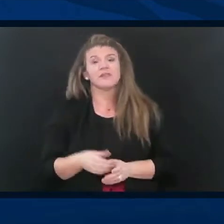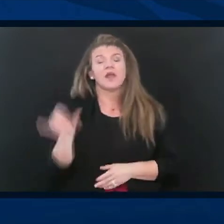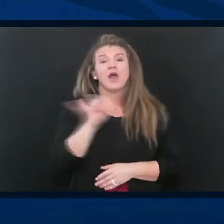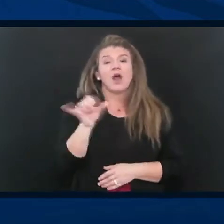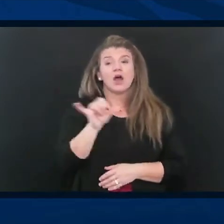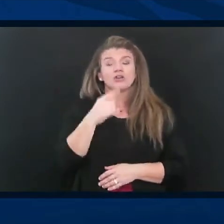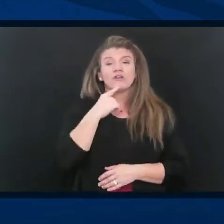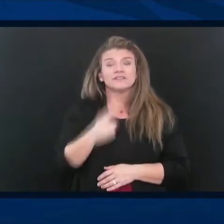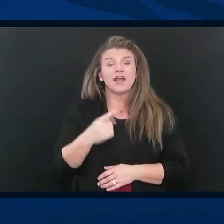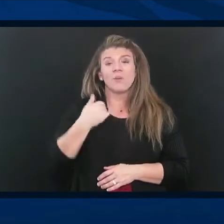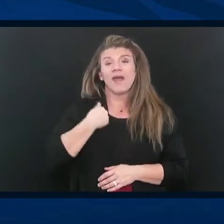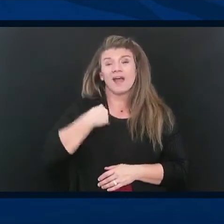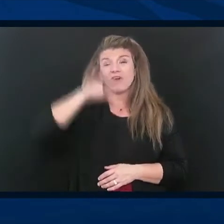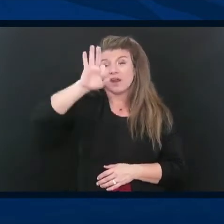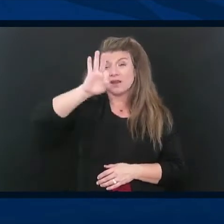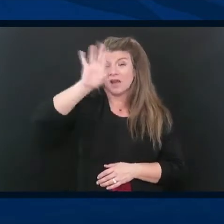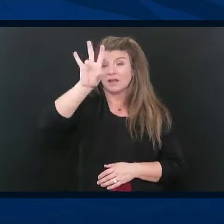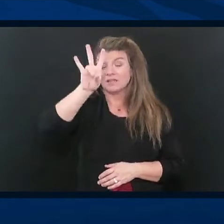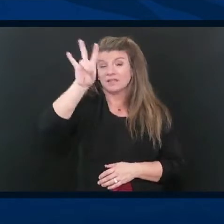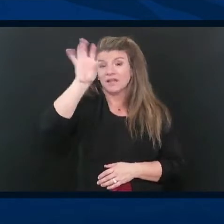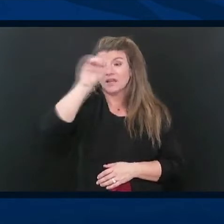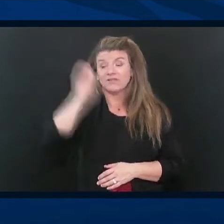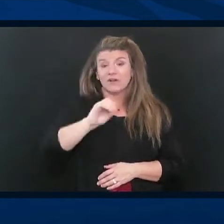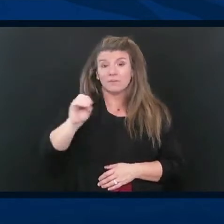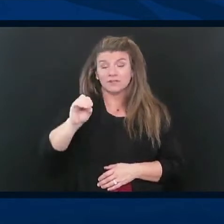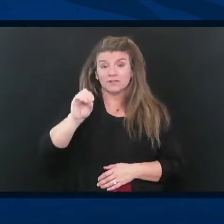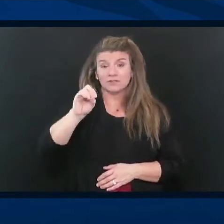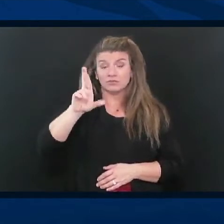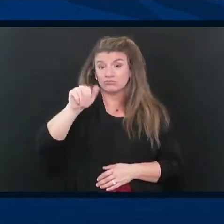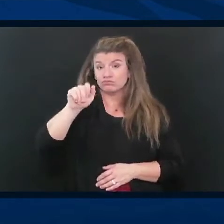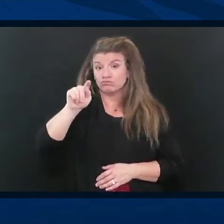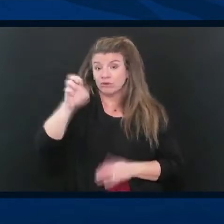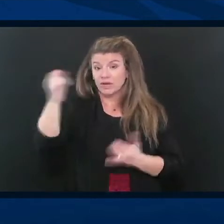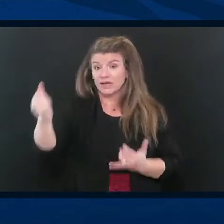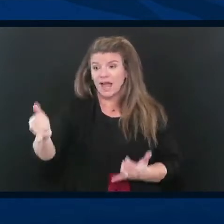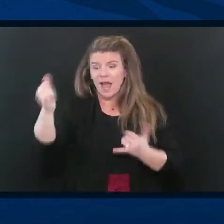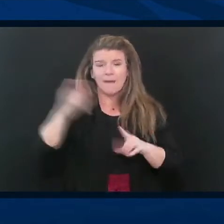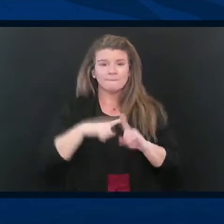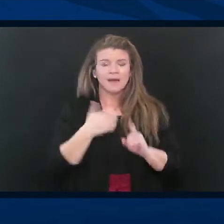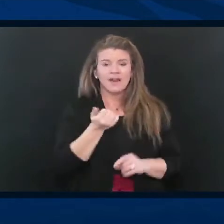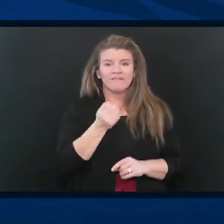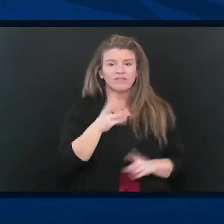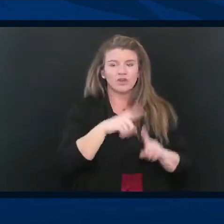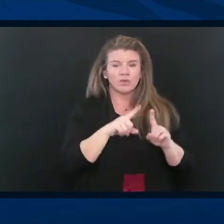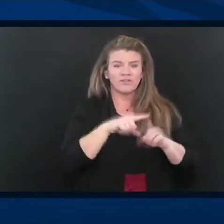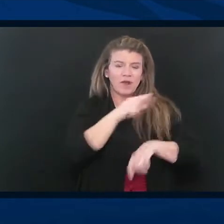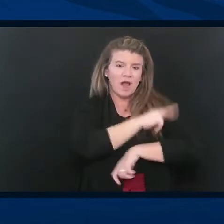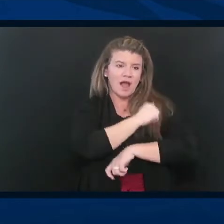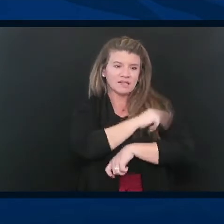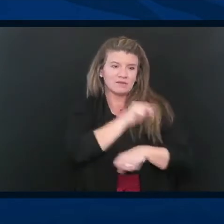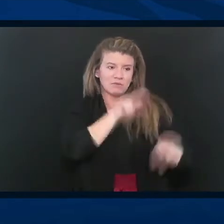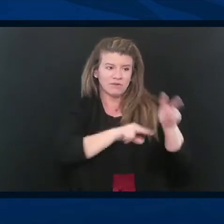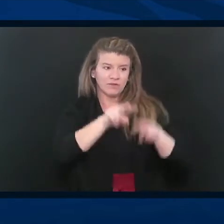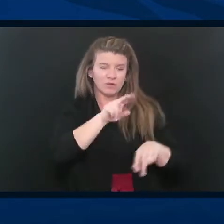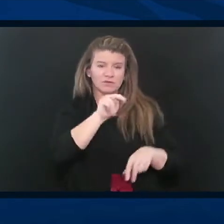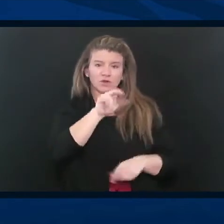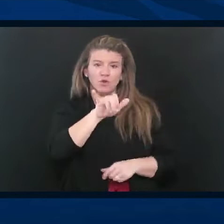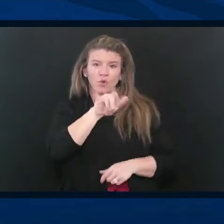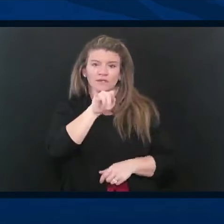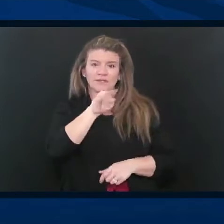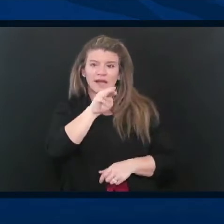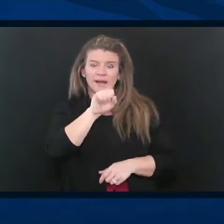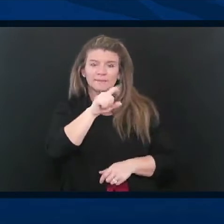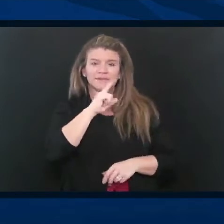got a 97% administrative rate right now, but a couple of sources, Becker's Hospital Review, the New York Times, they moved that down